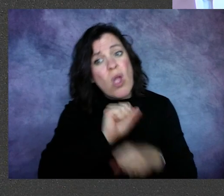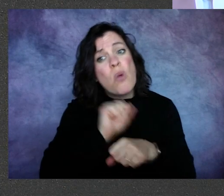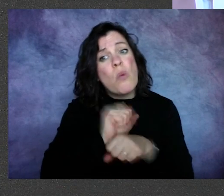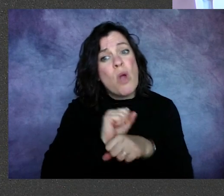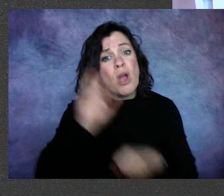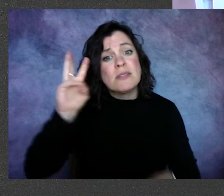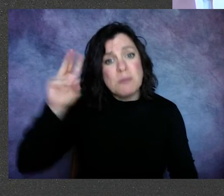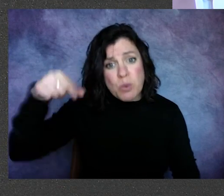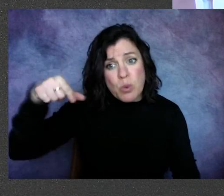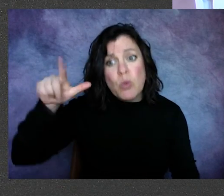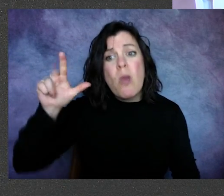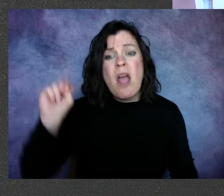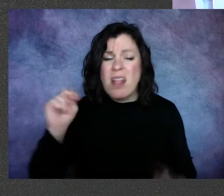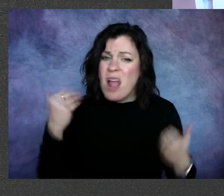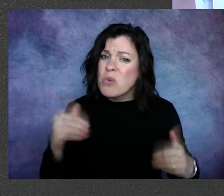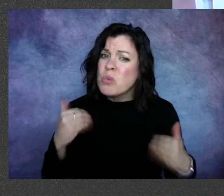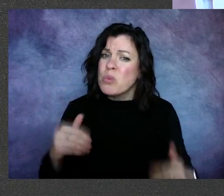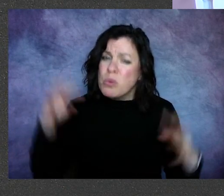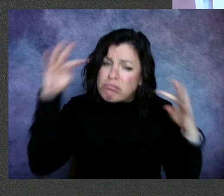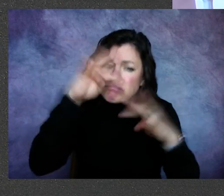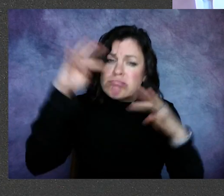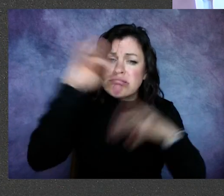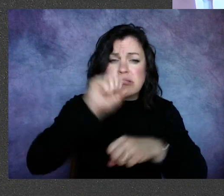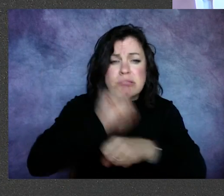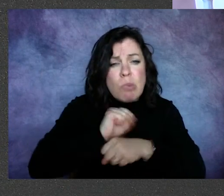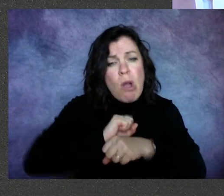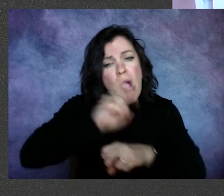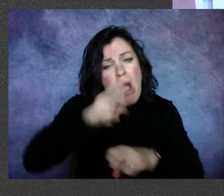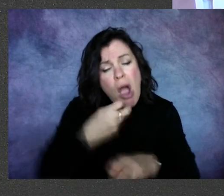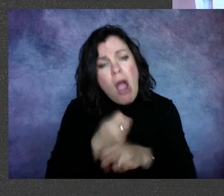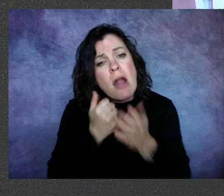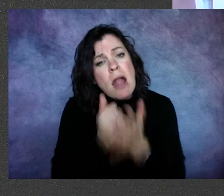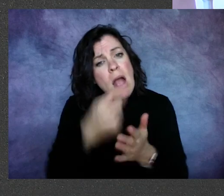to bring those special PBS Kids friends home